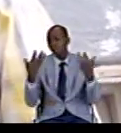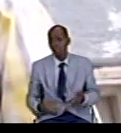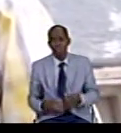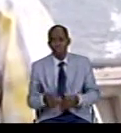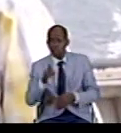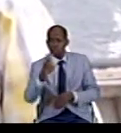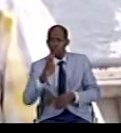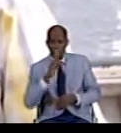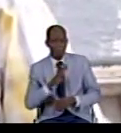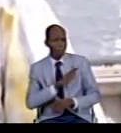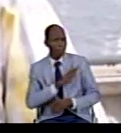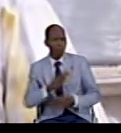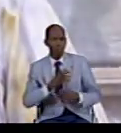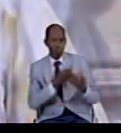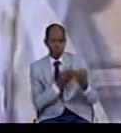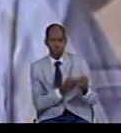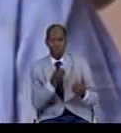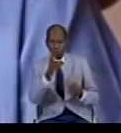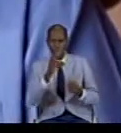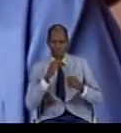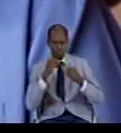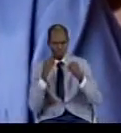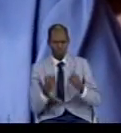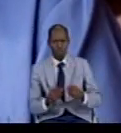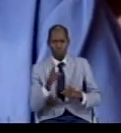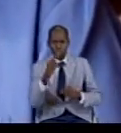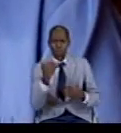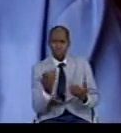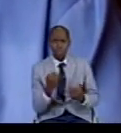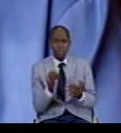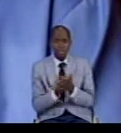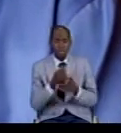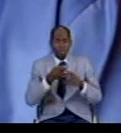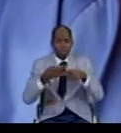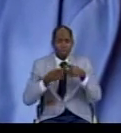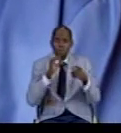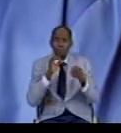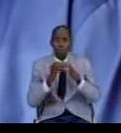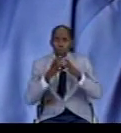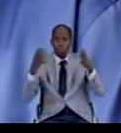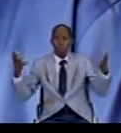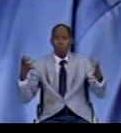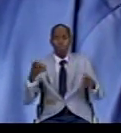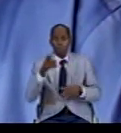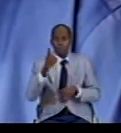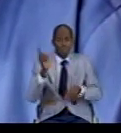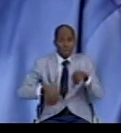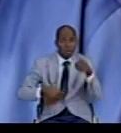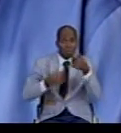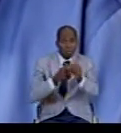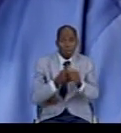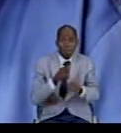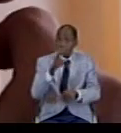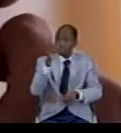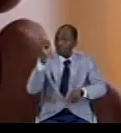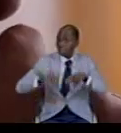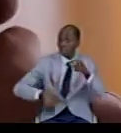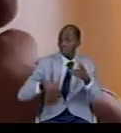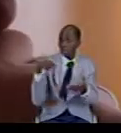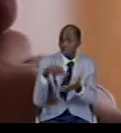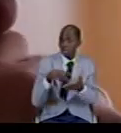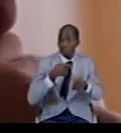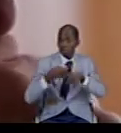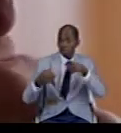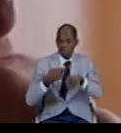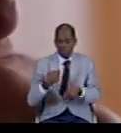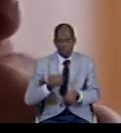bold. Naturally, you are very, very strong. And you are telling us that the persecution is too much. You're not going to follow. If you cannot stand, where will